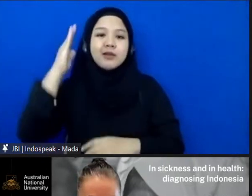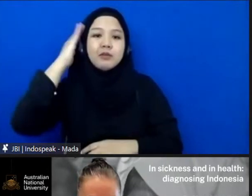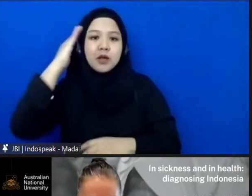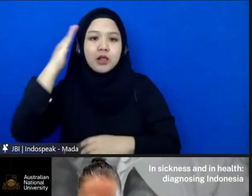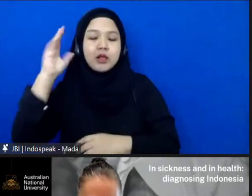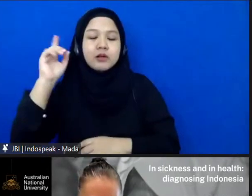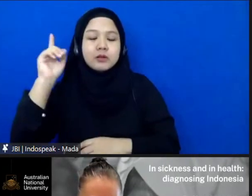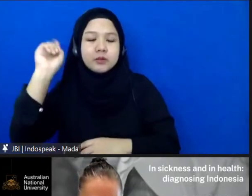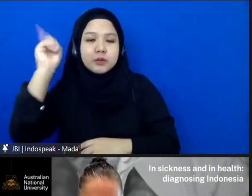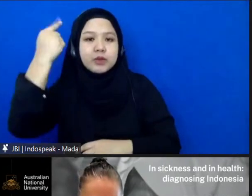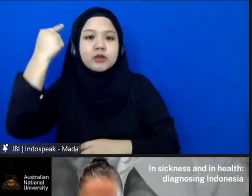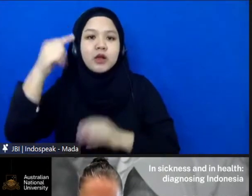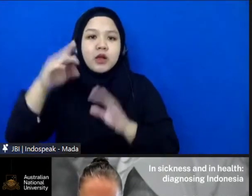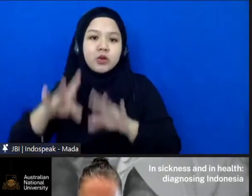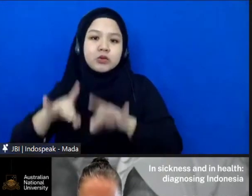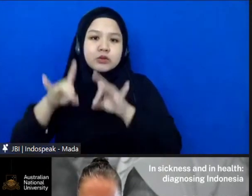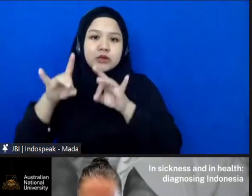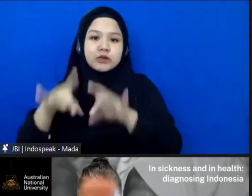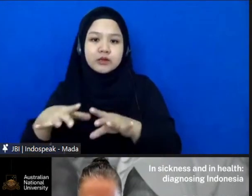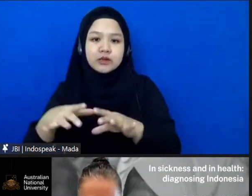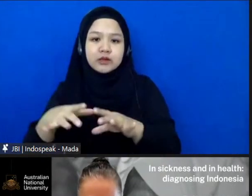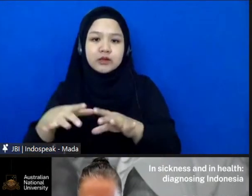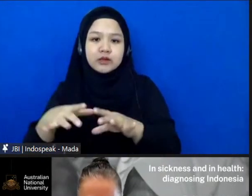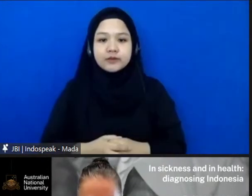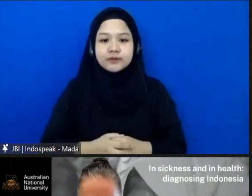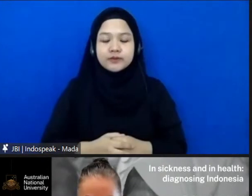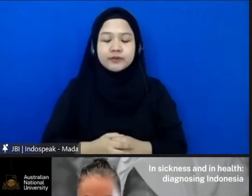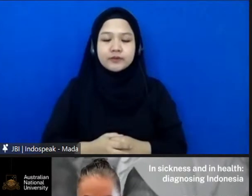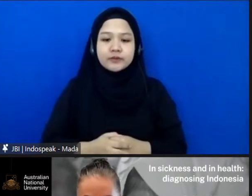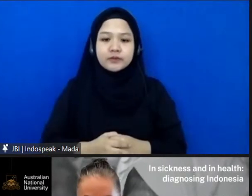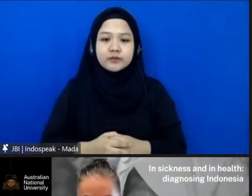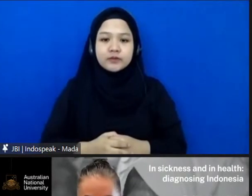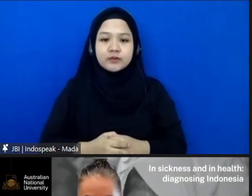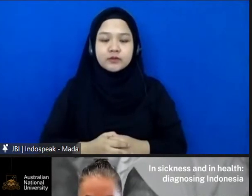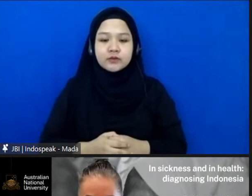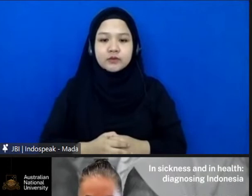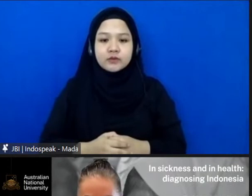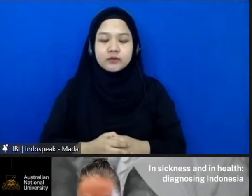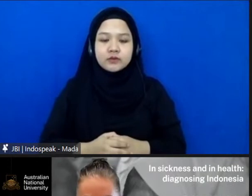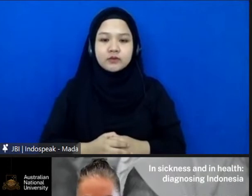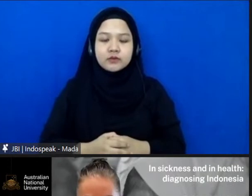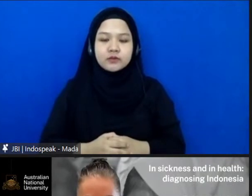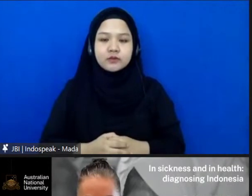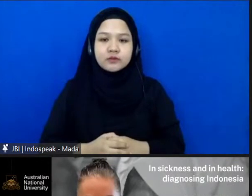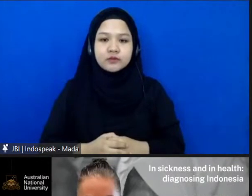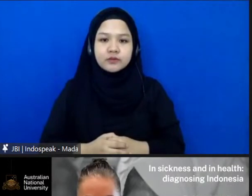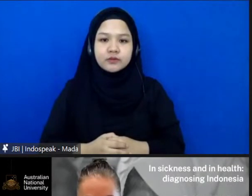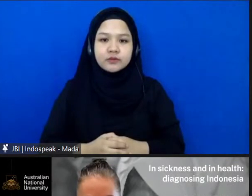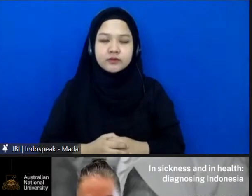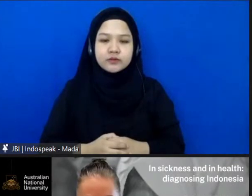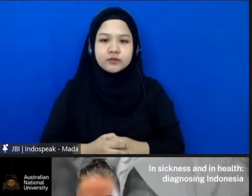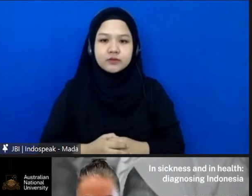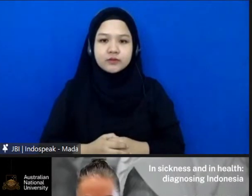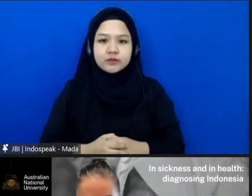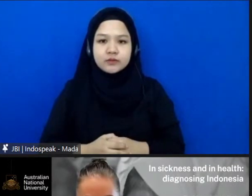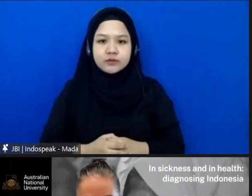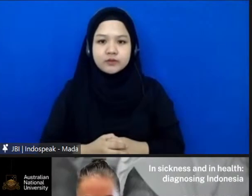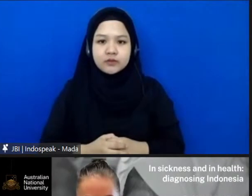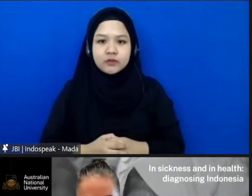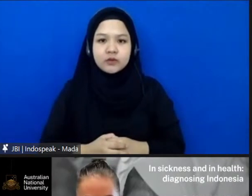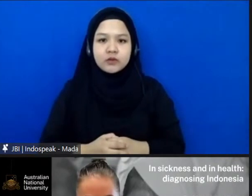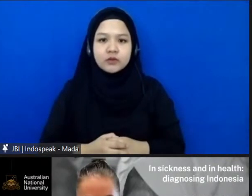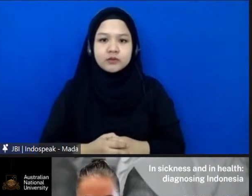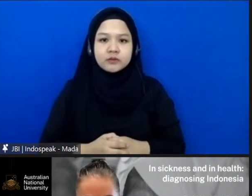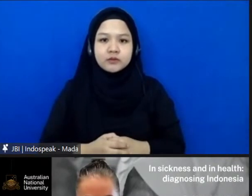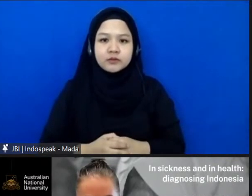in the Indonesian government. It's also important to say that Australia and Indonesia alike recognise that we